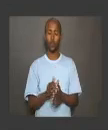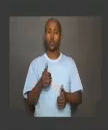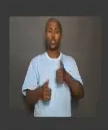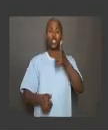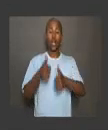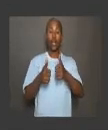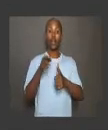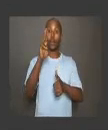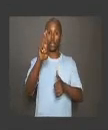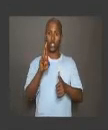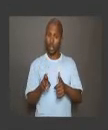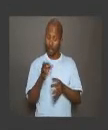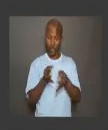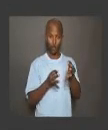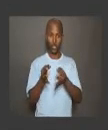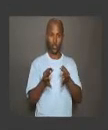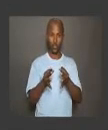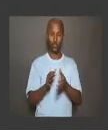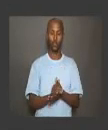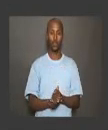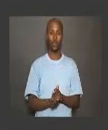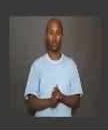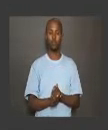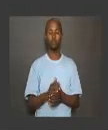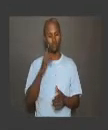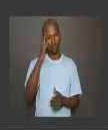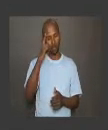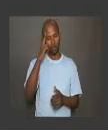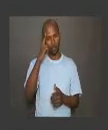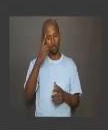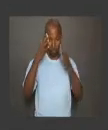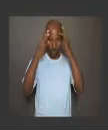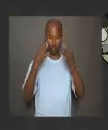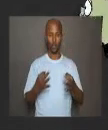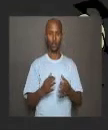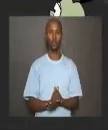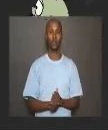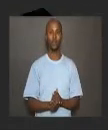which are rational expressions. Take a moment to decide.